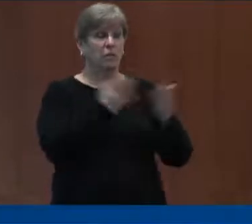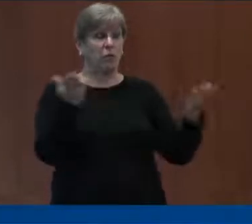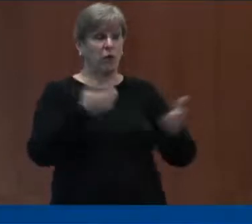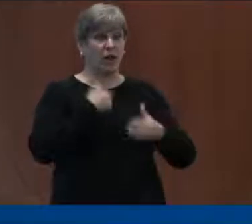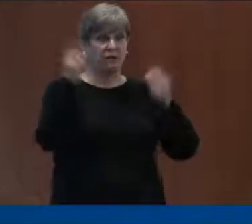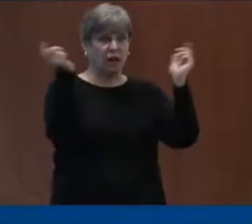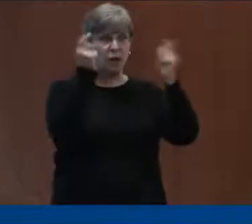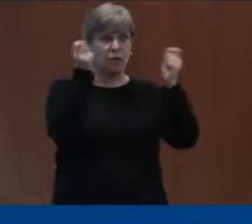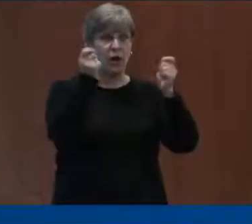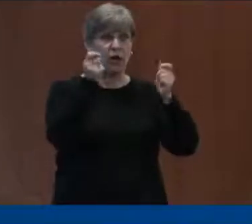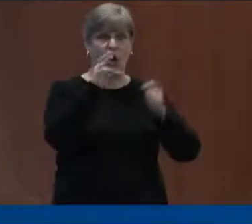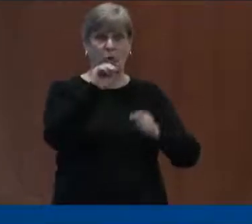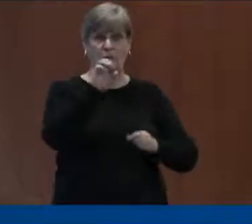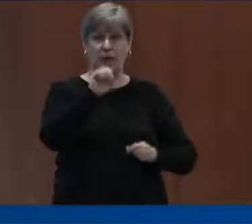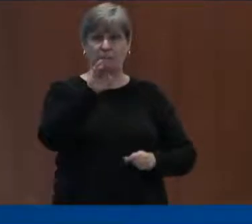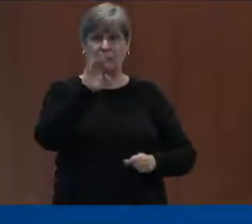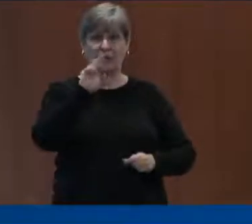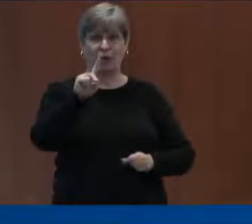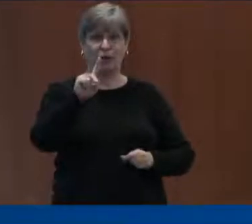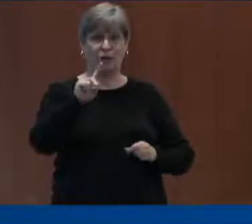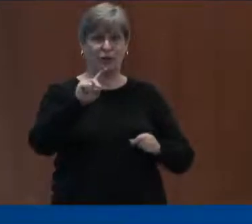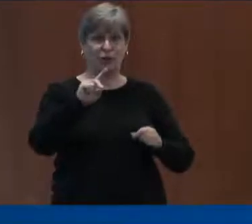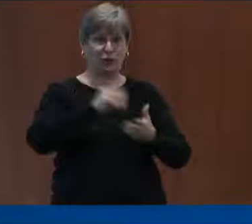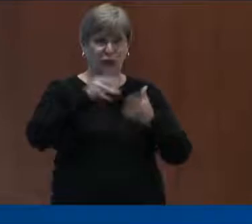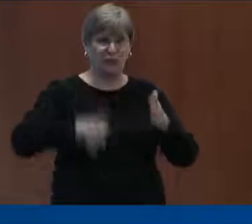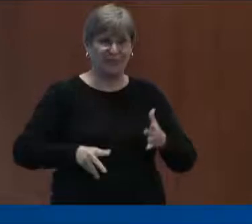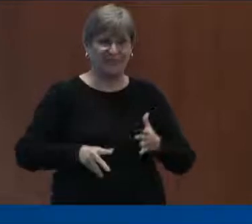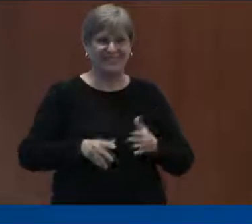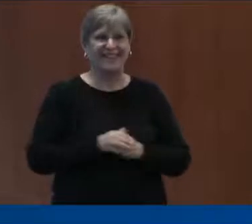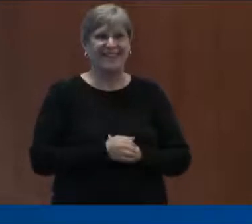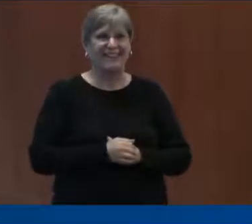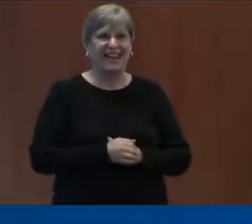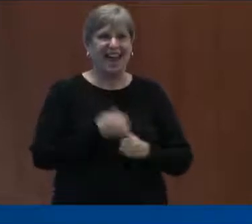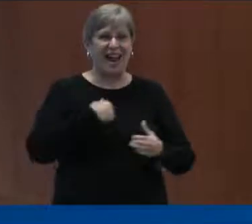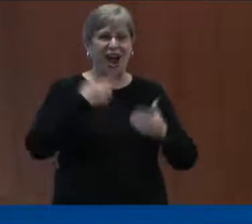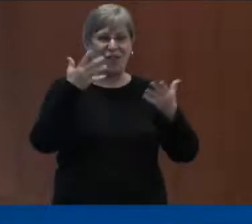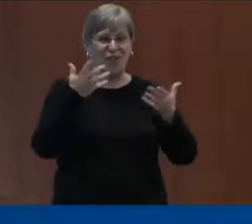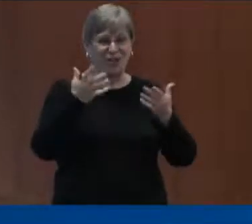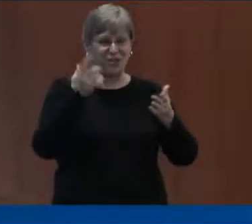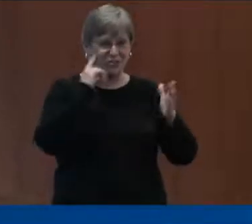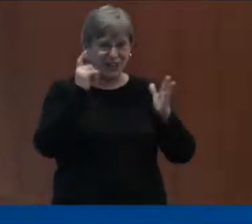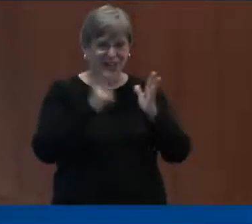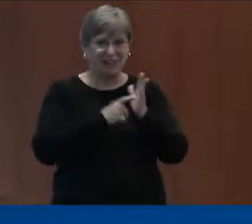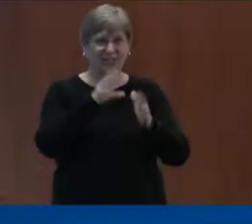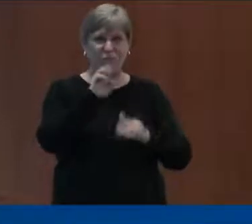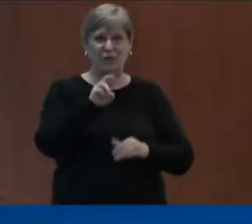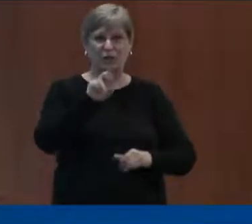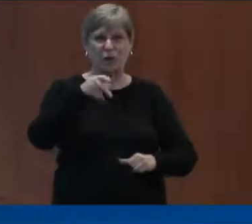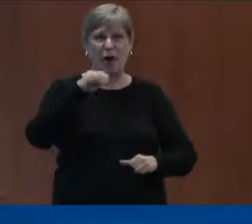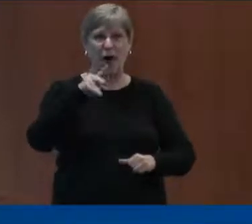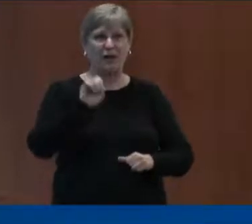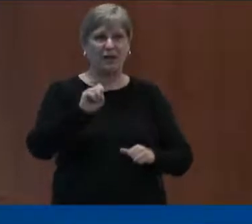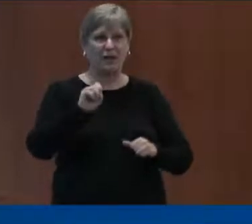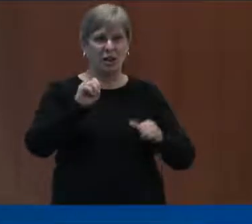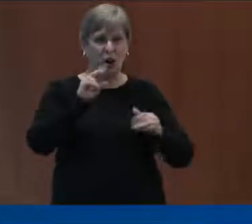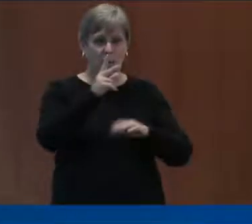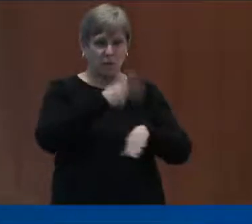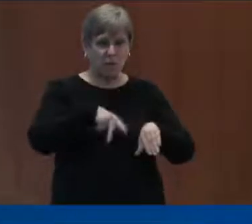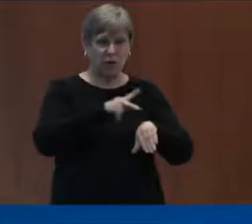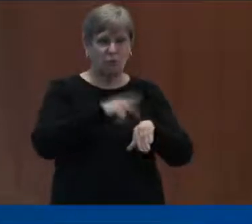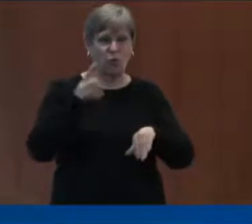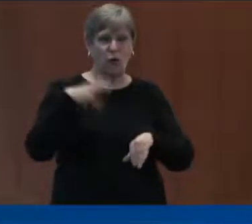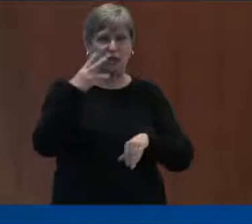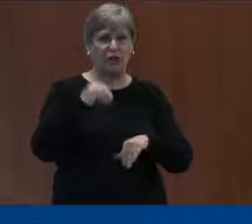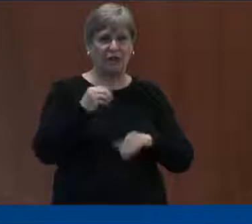celebrate are actually Miss McDonald's students. And I also want to acknowledge that Mr. Pine, principal of Washington County Technical High